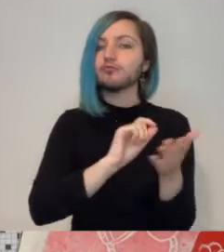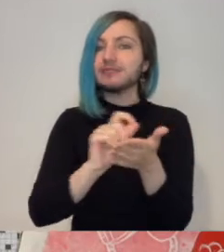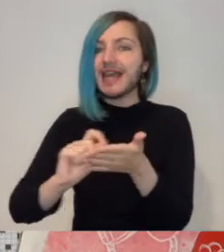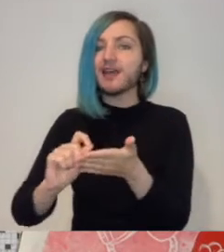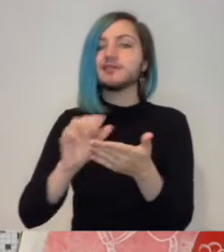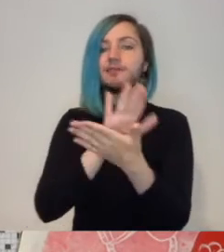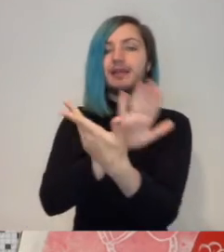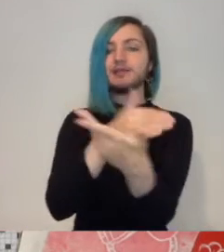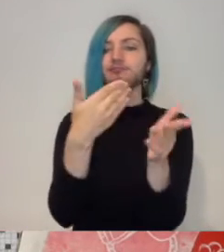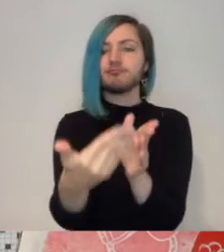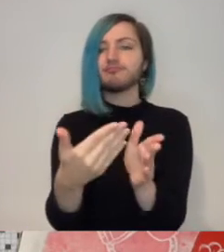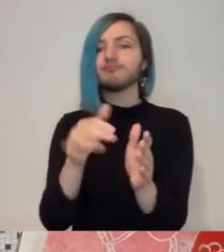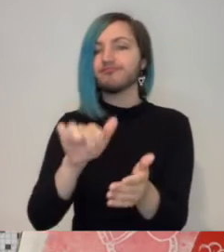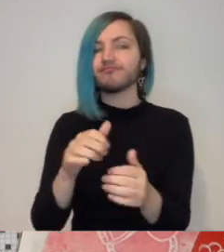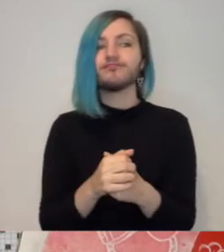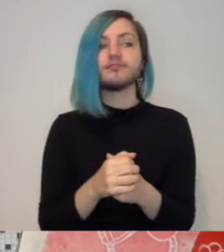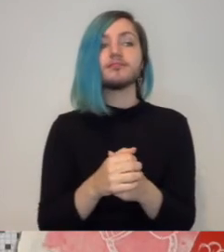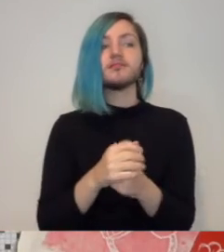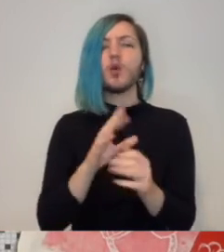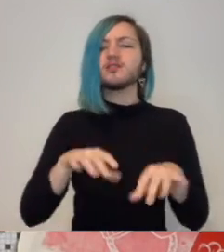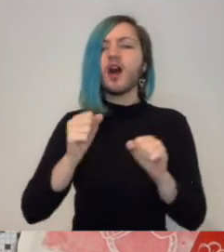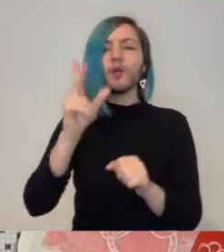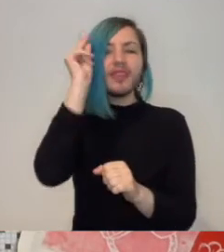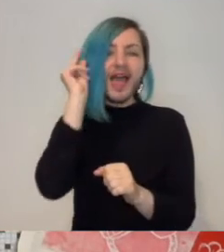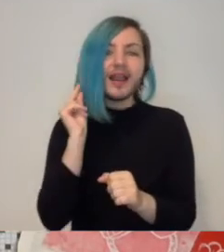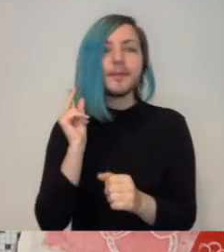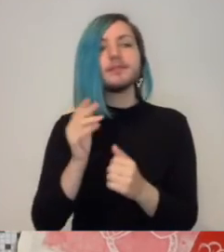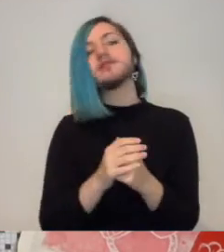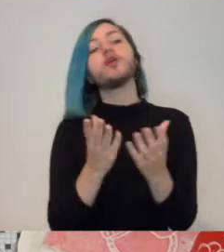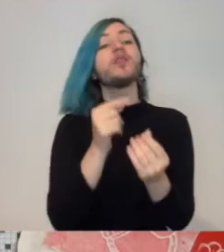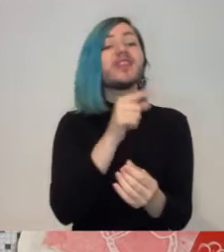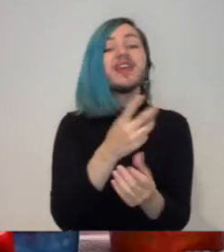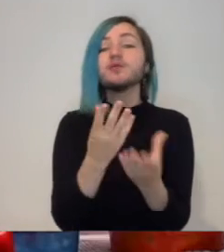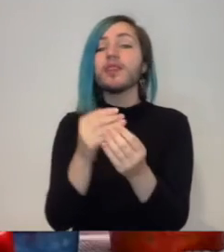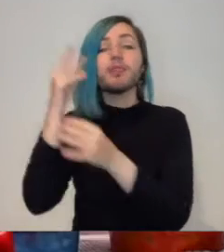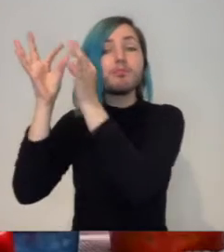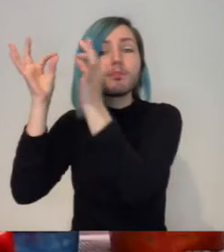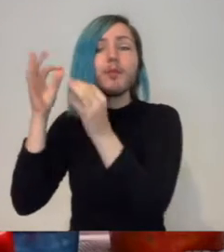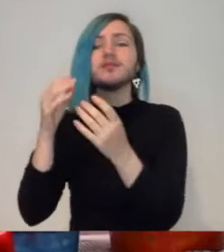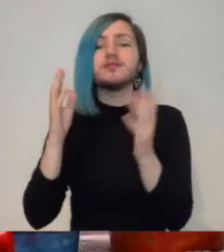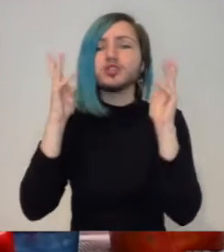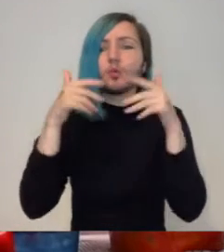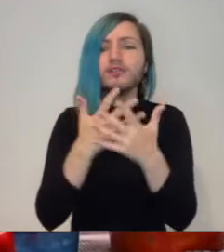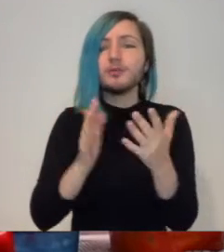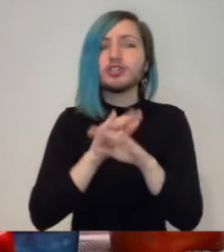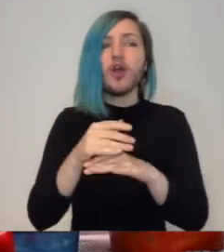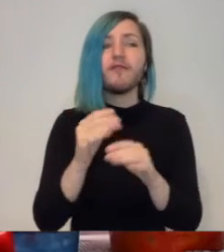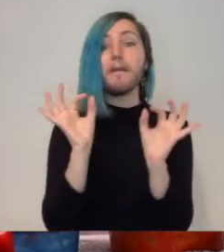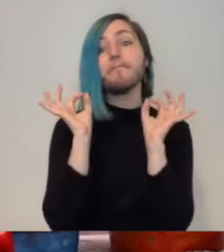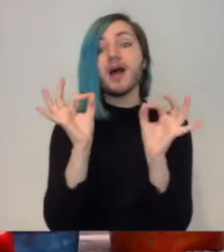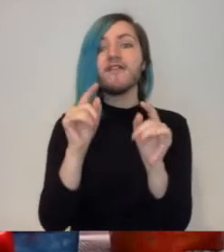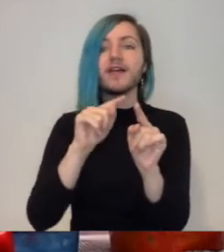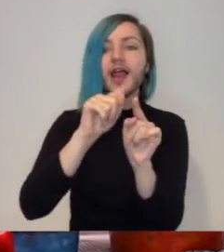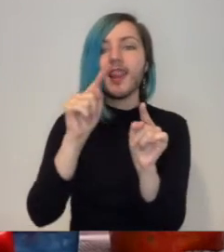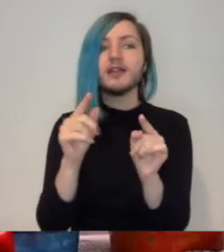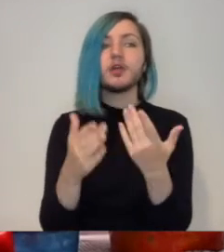clips, I've done these. And then with the bubbles, don't worry too much about having perfect lines, because the more lines that you